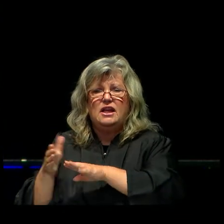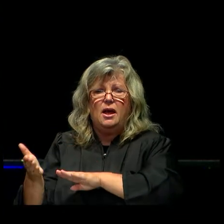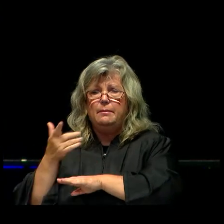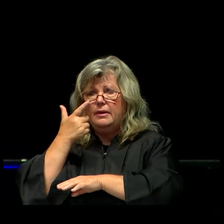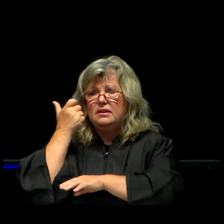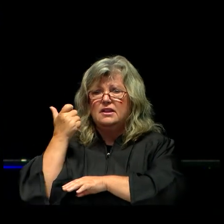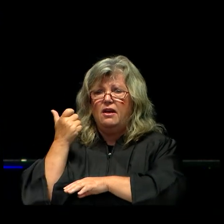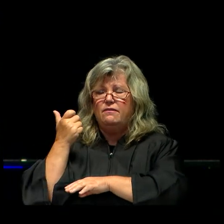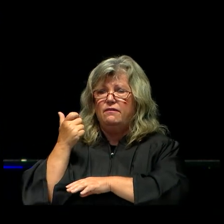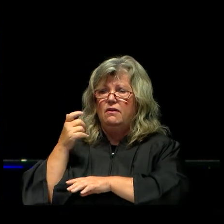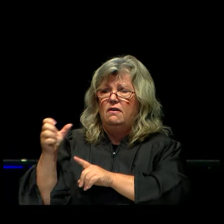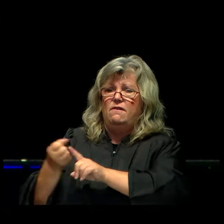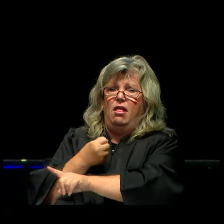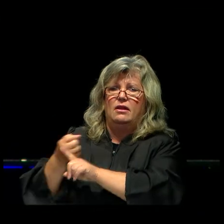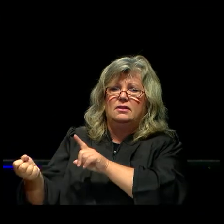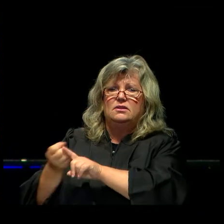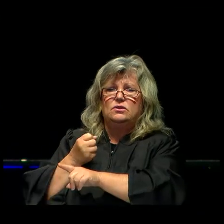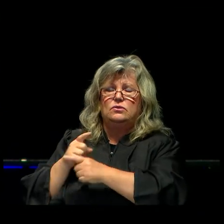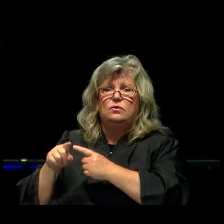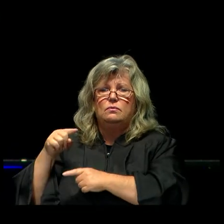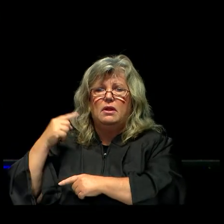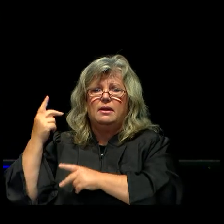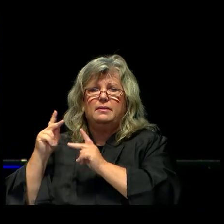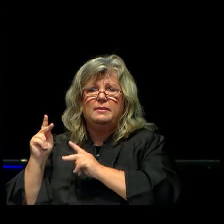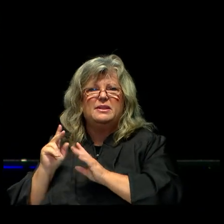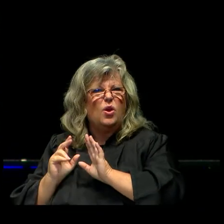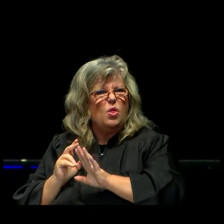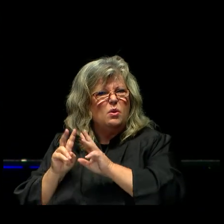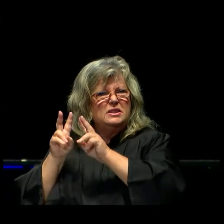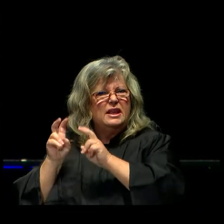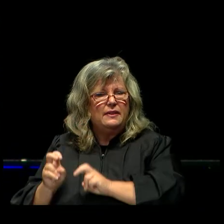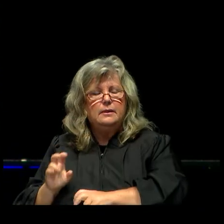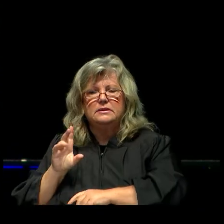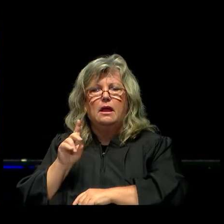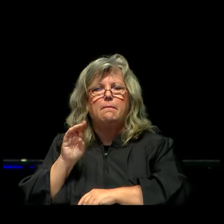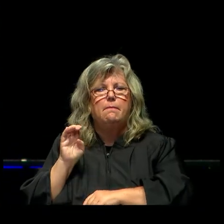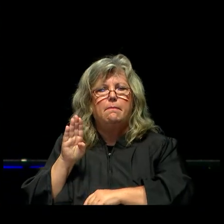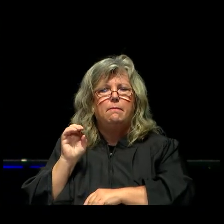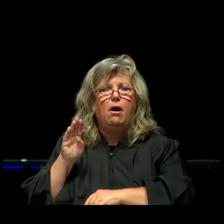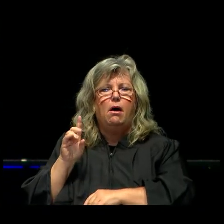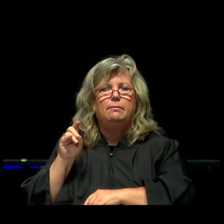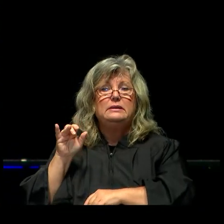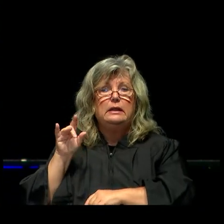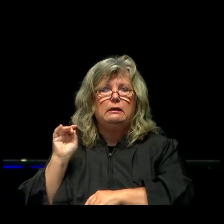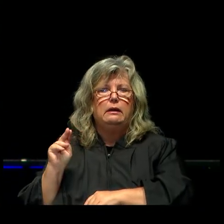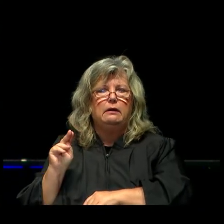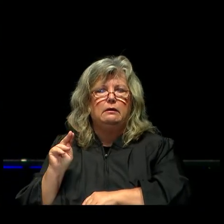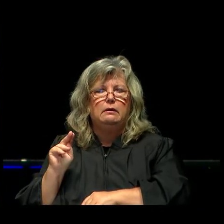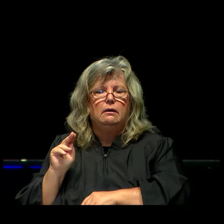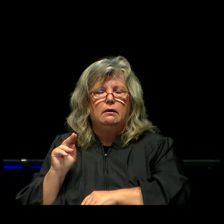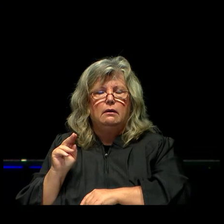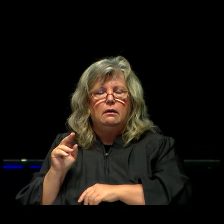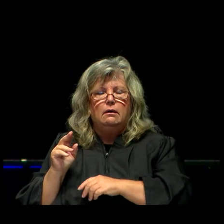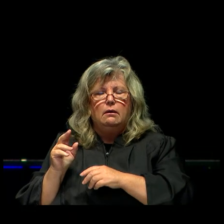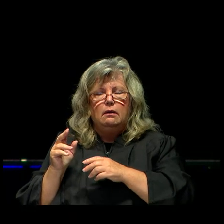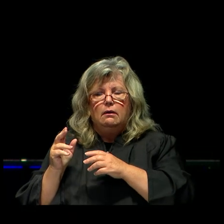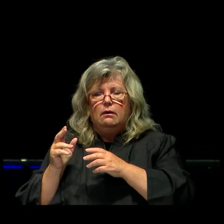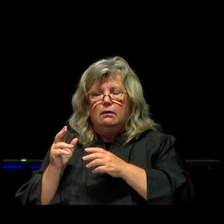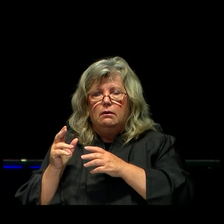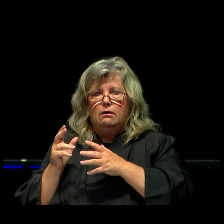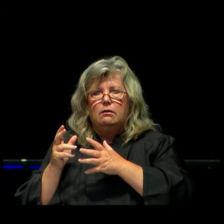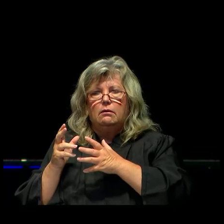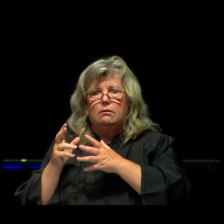violence. Many of those themes he pursued. And one of the songs that he wrote, and some of you may know